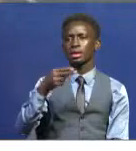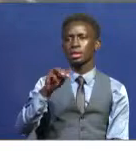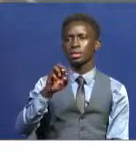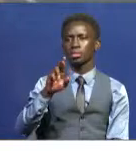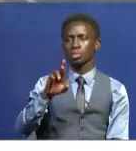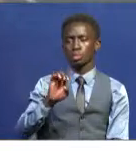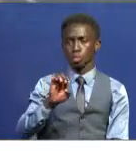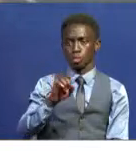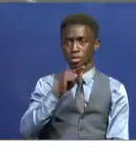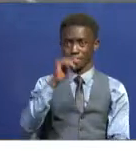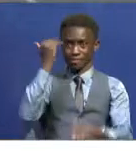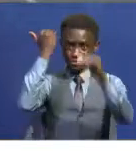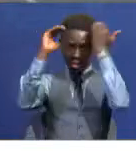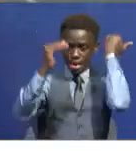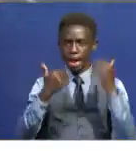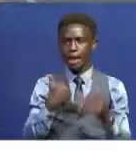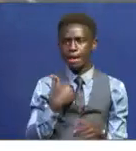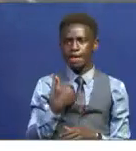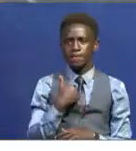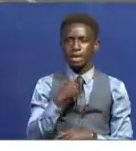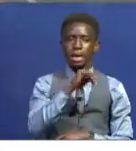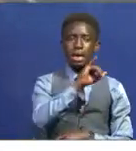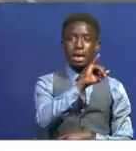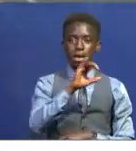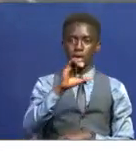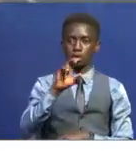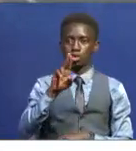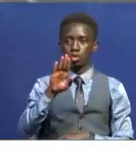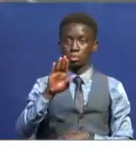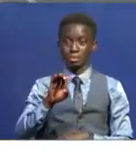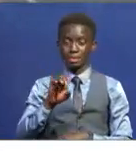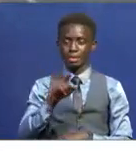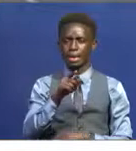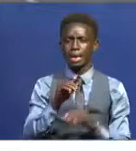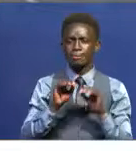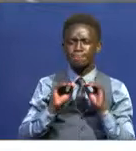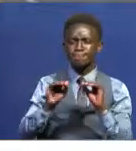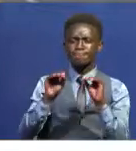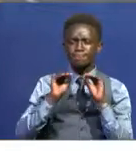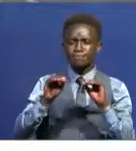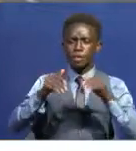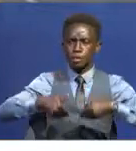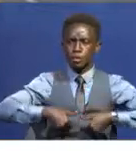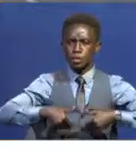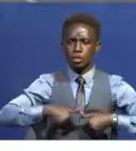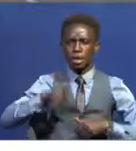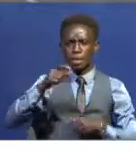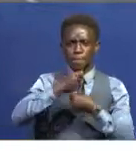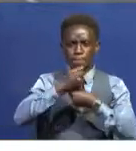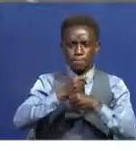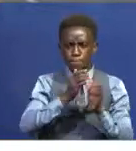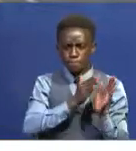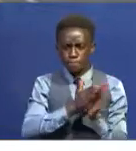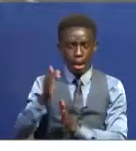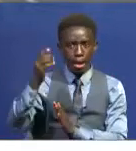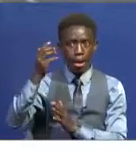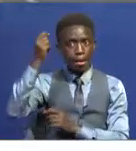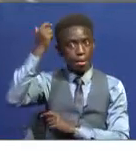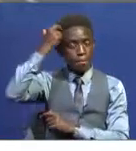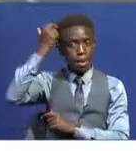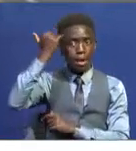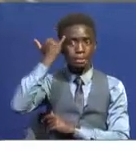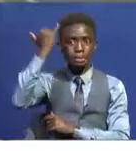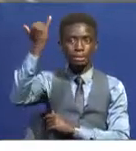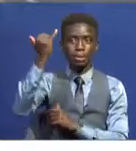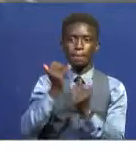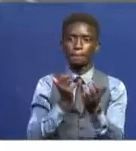be mentored on how to manage or even package their business ideas, mm-hmm. Which have the